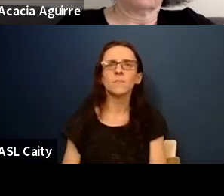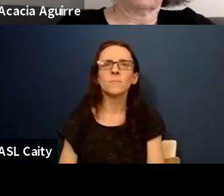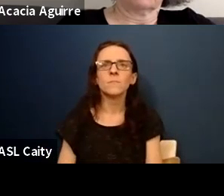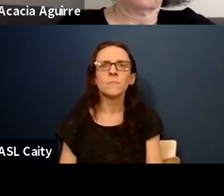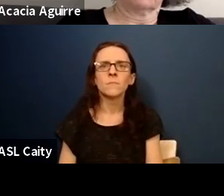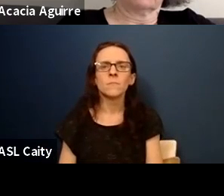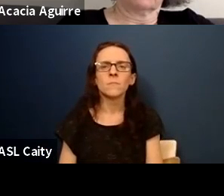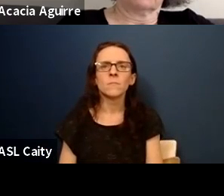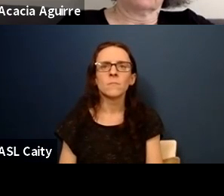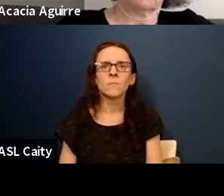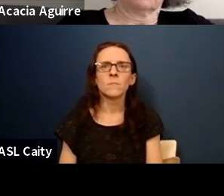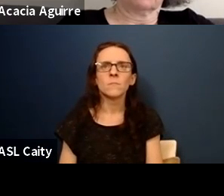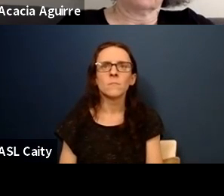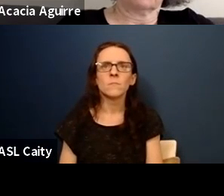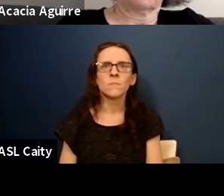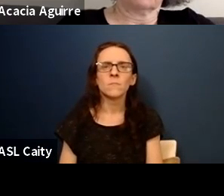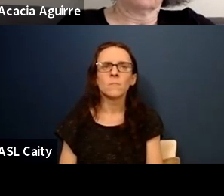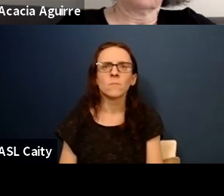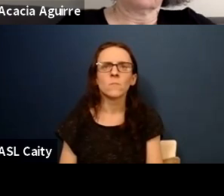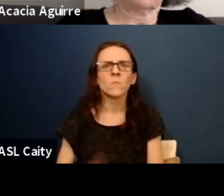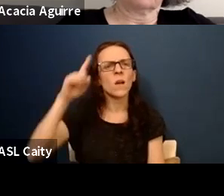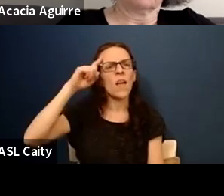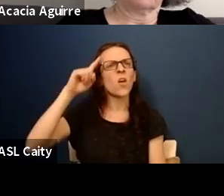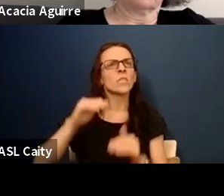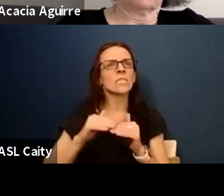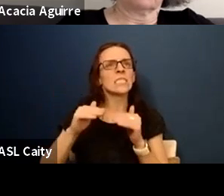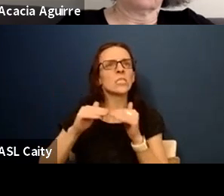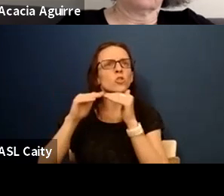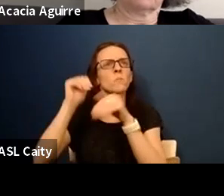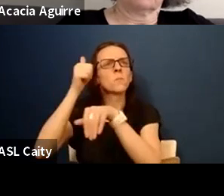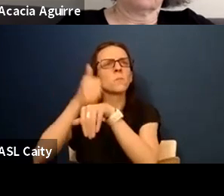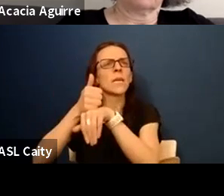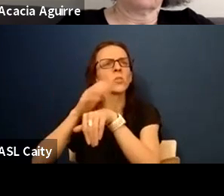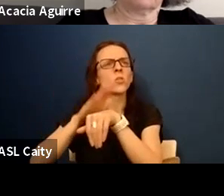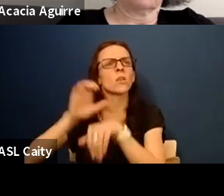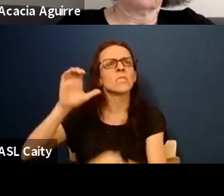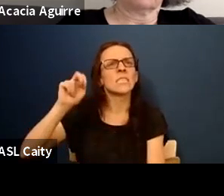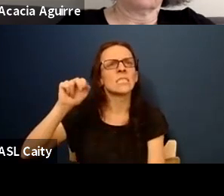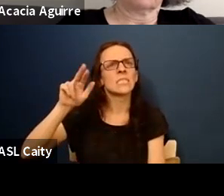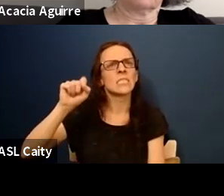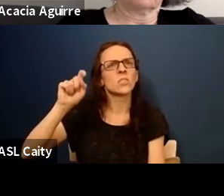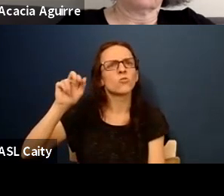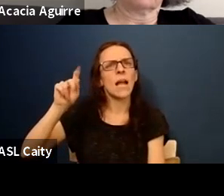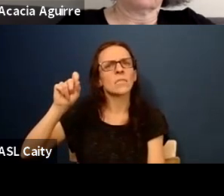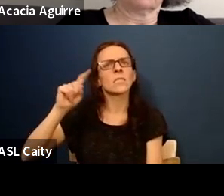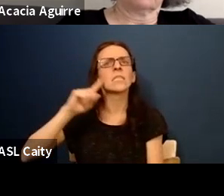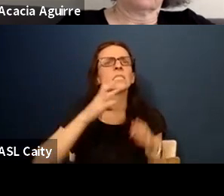Aren't the tiers based on census tract? Aren't the tiers divided into census tracts? They are divided into census tracts,